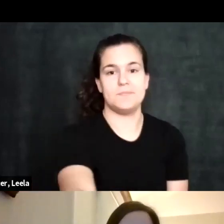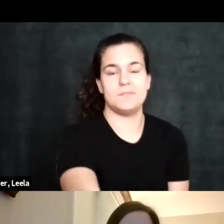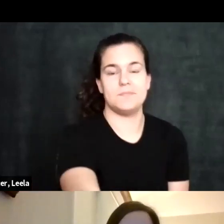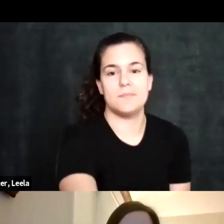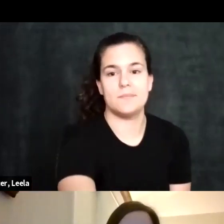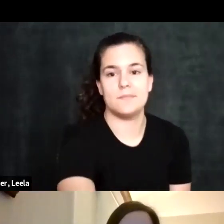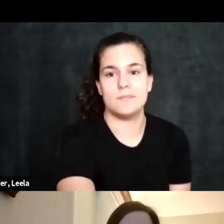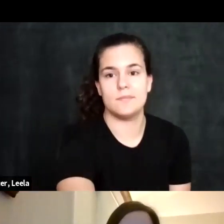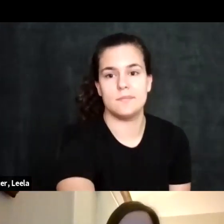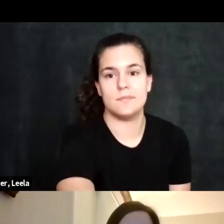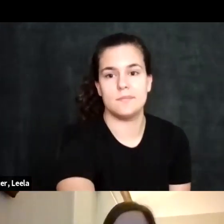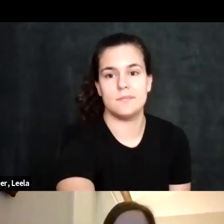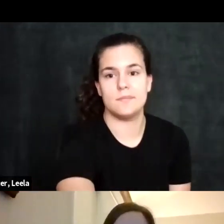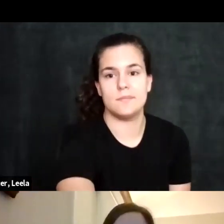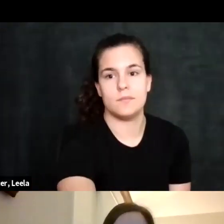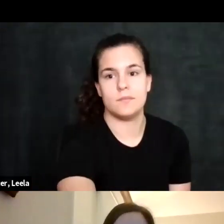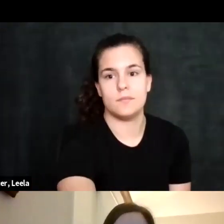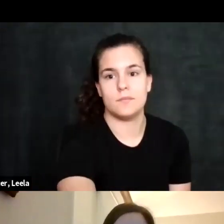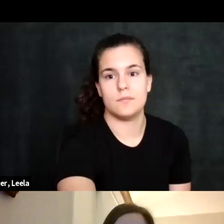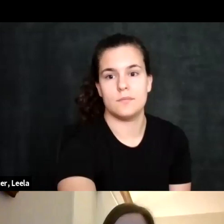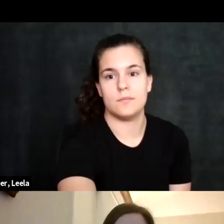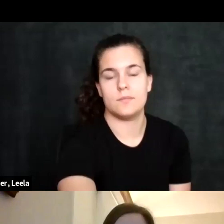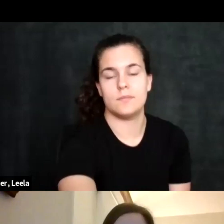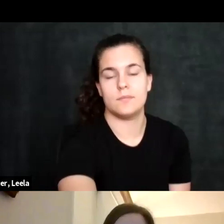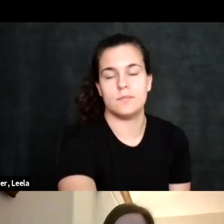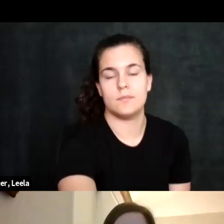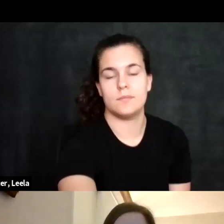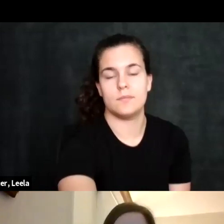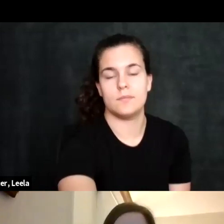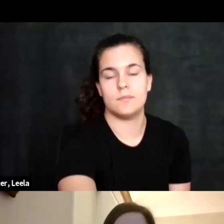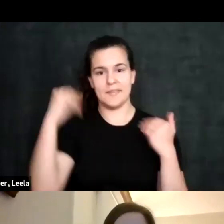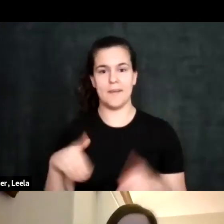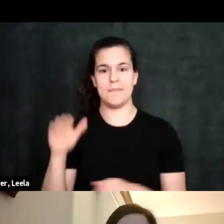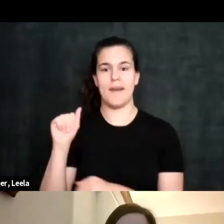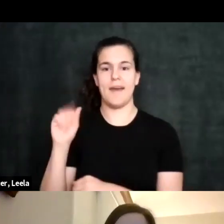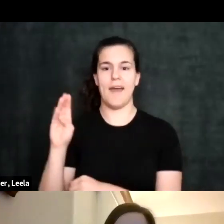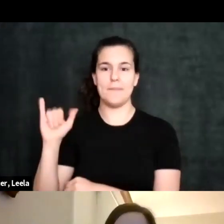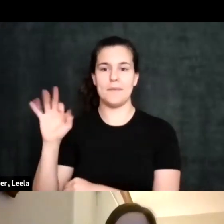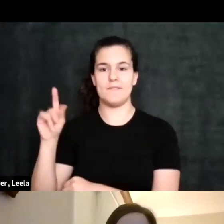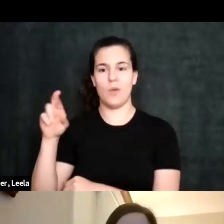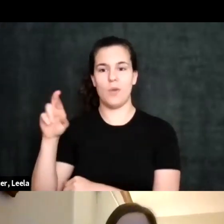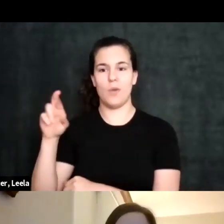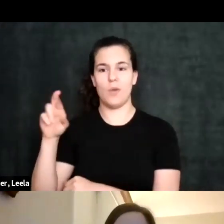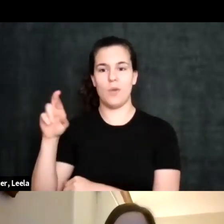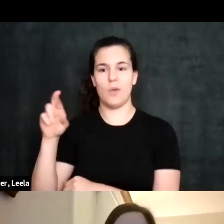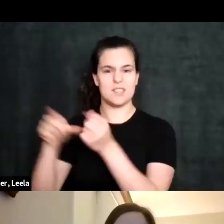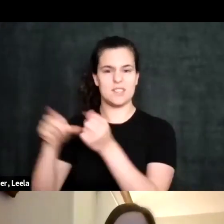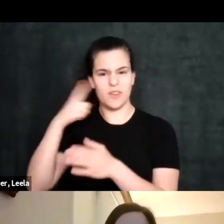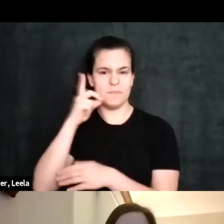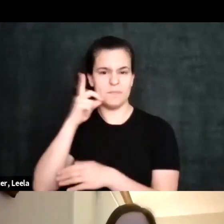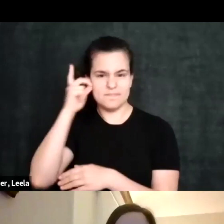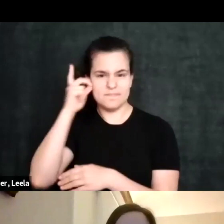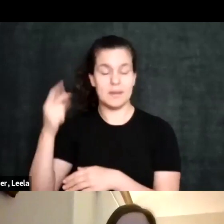Hi guys, my name is Abbie Flores and I'm an Assistant Director for Housing and Residence Life, and I oversee the applications, room